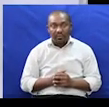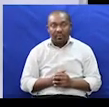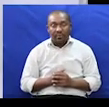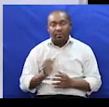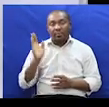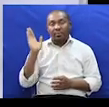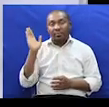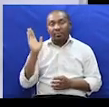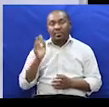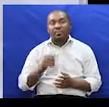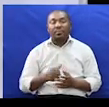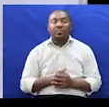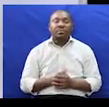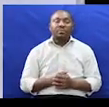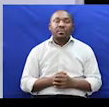solution